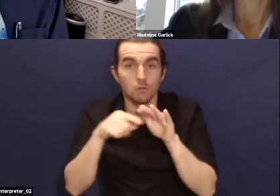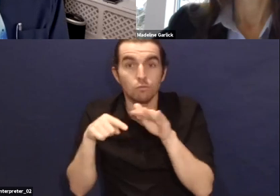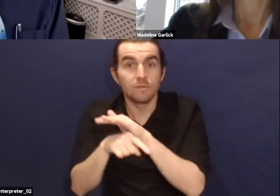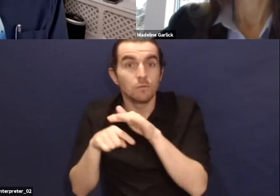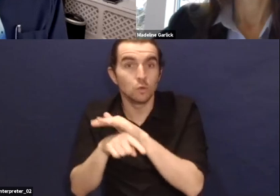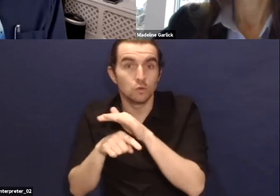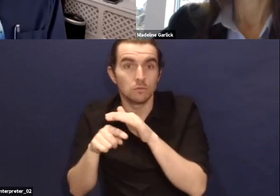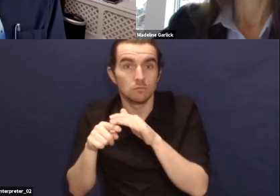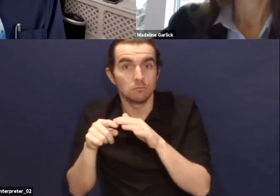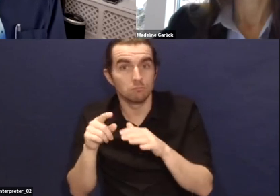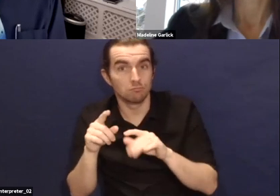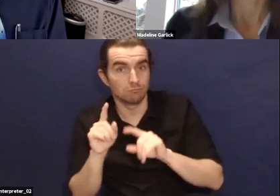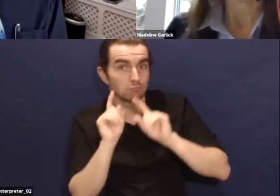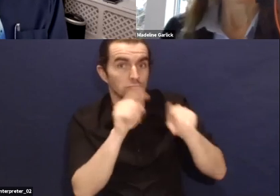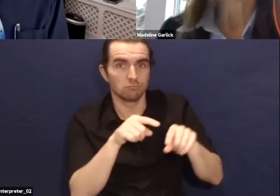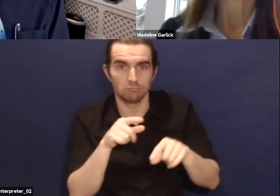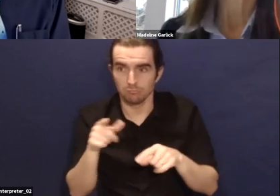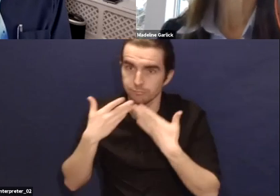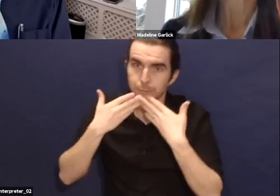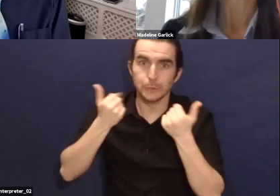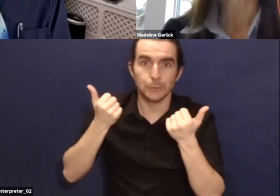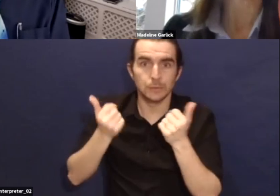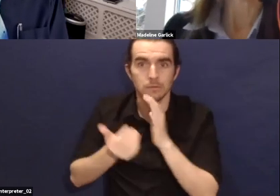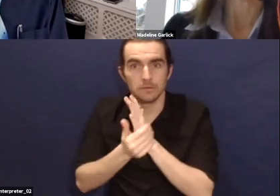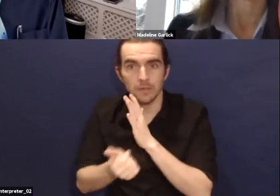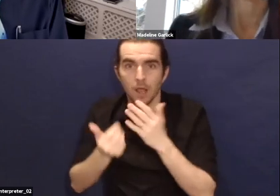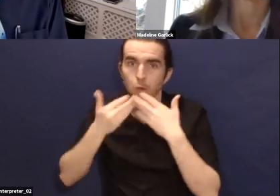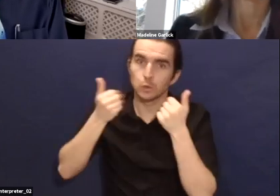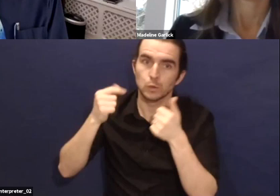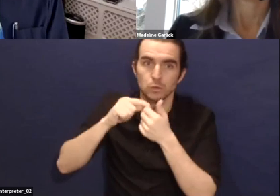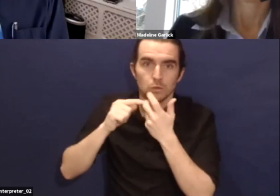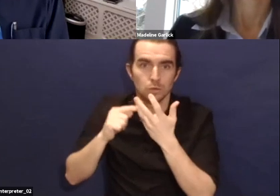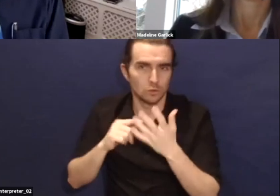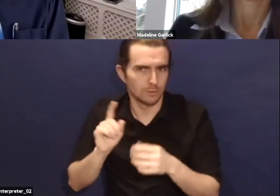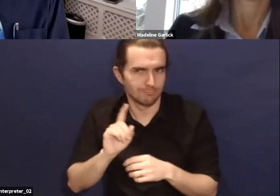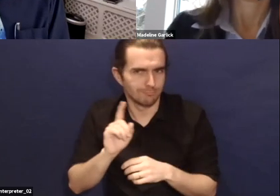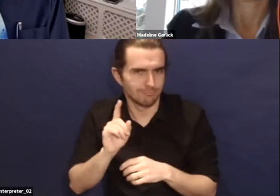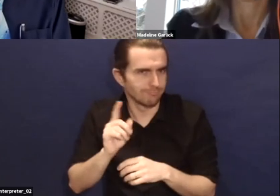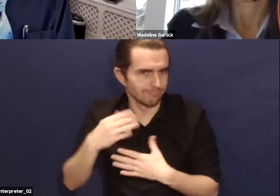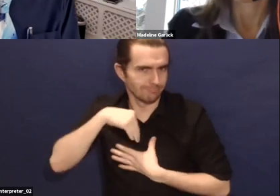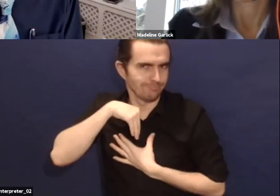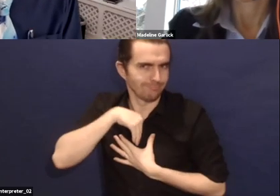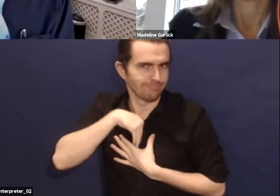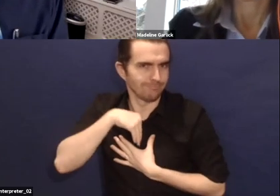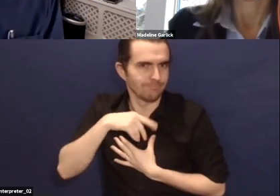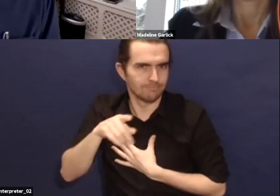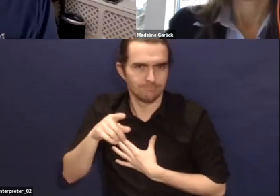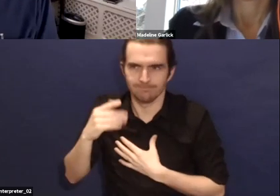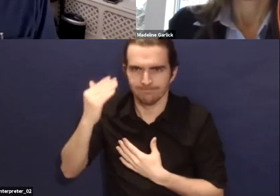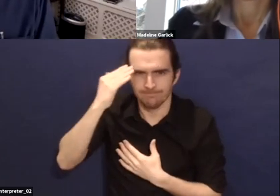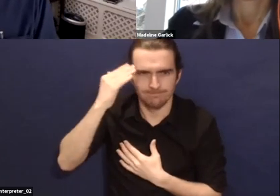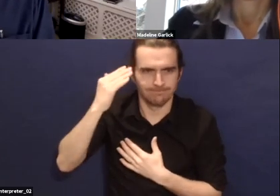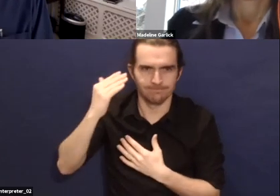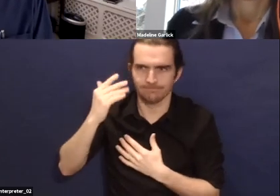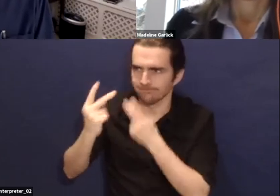COVID-19 pandemic, we've seen so many refugees who had medical training, health training, who've been able to work in order to